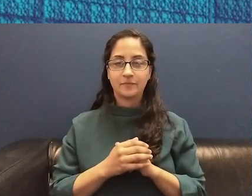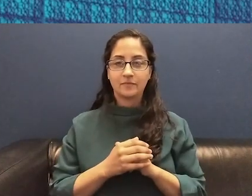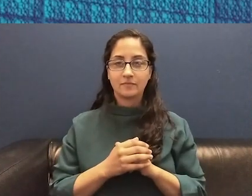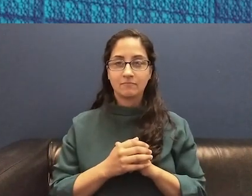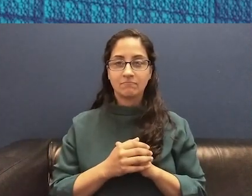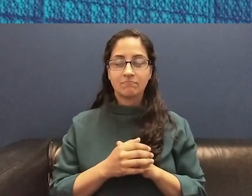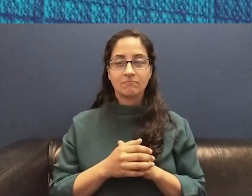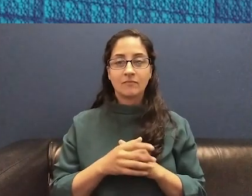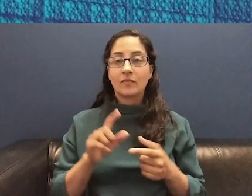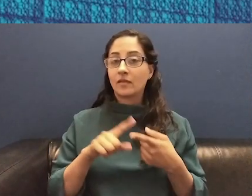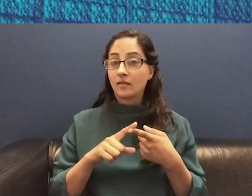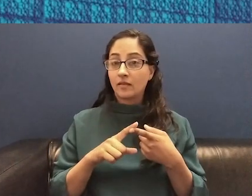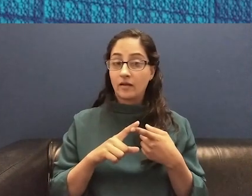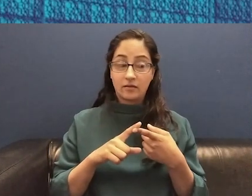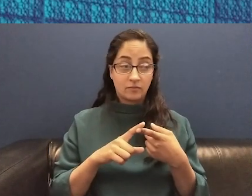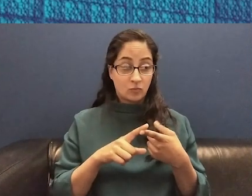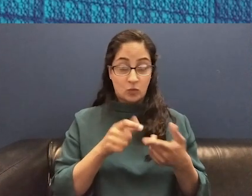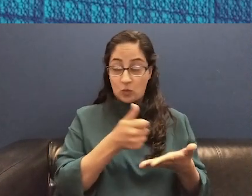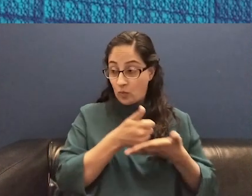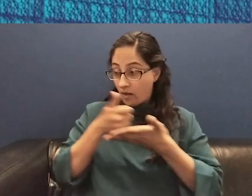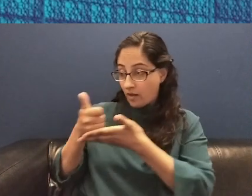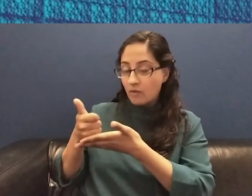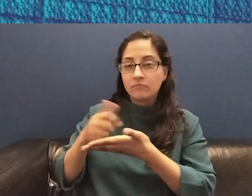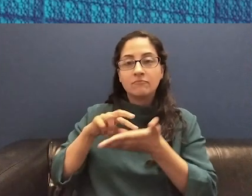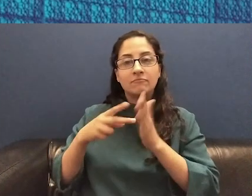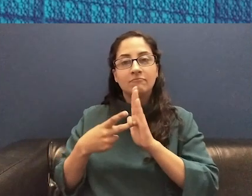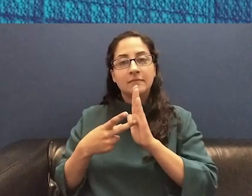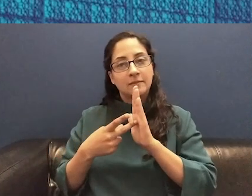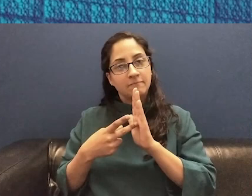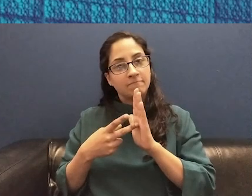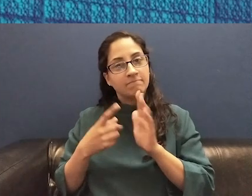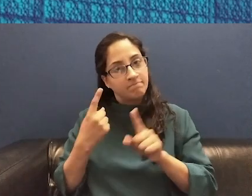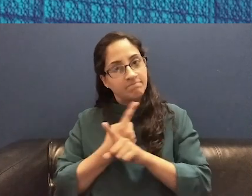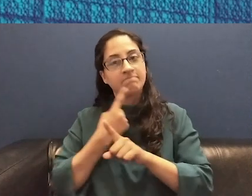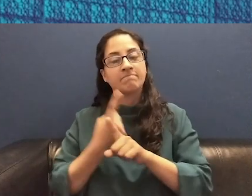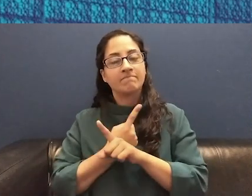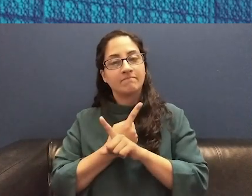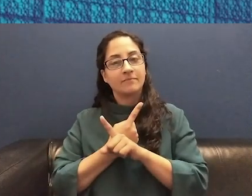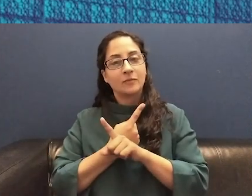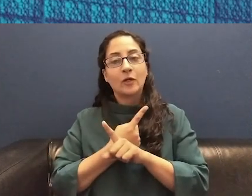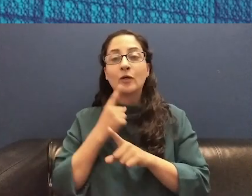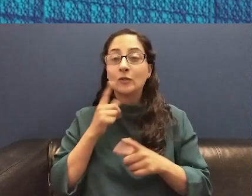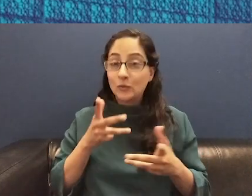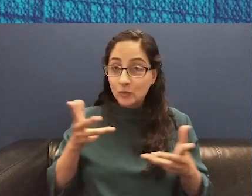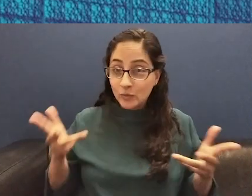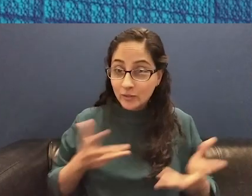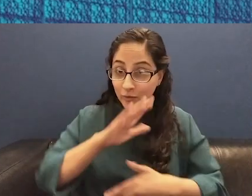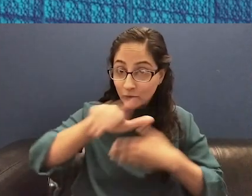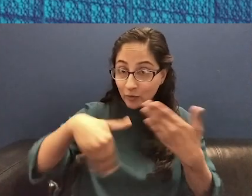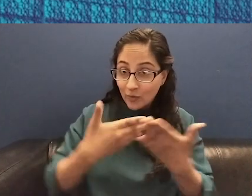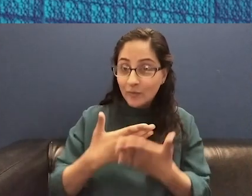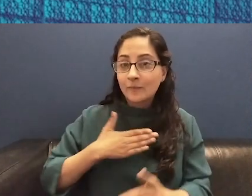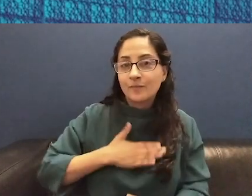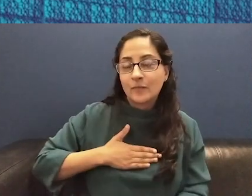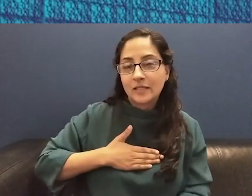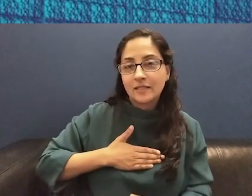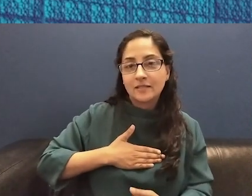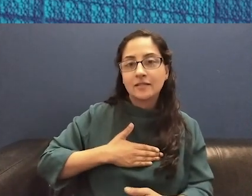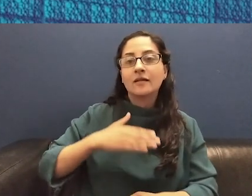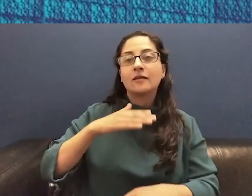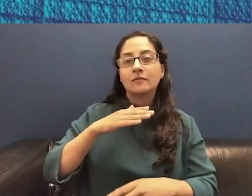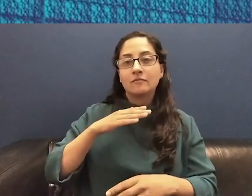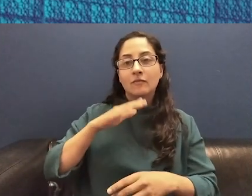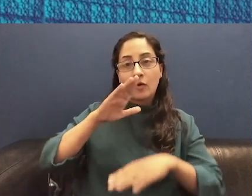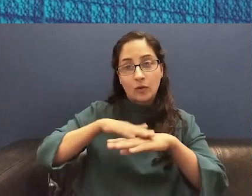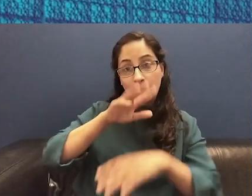for everyone. And we know that's the right thing to do. We know it's the smart thing to do for us and our children. So I hope all of you will